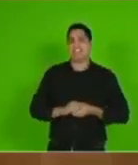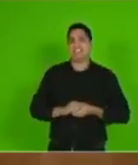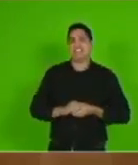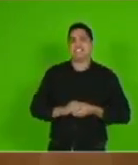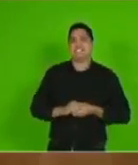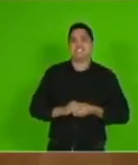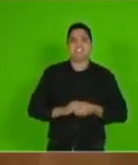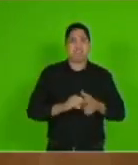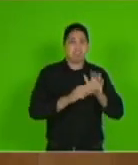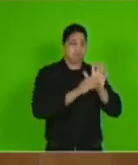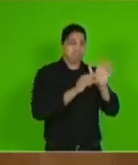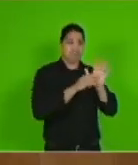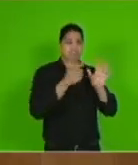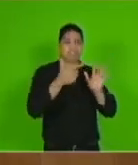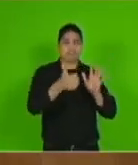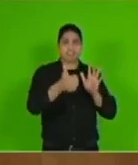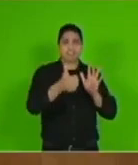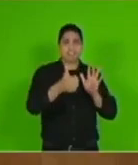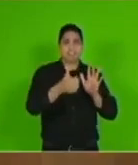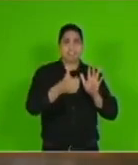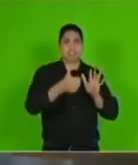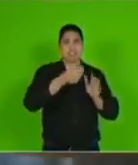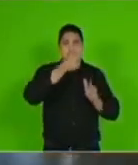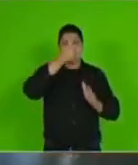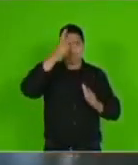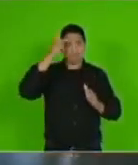science and faith. In verse